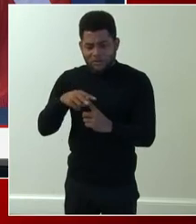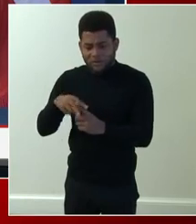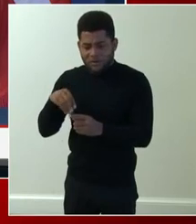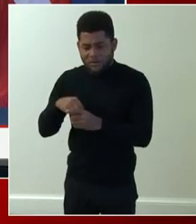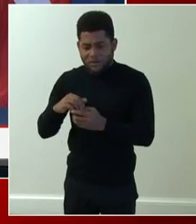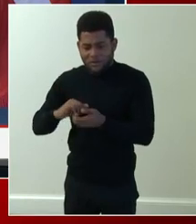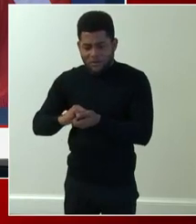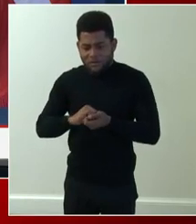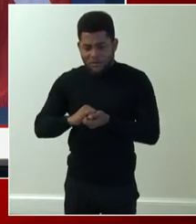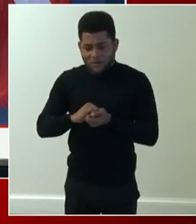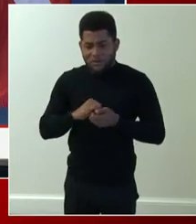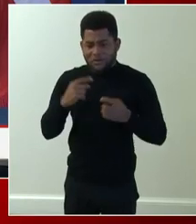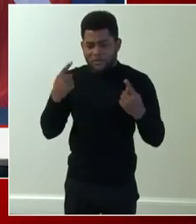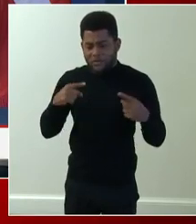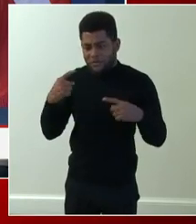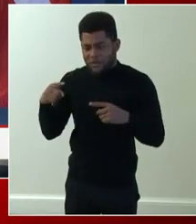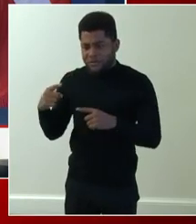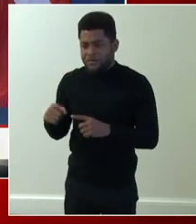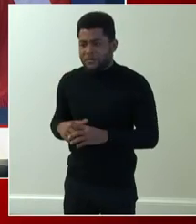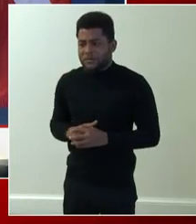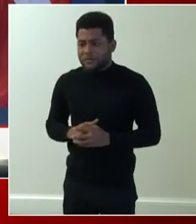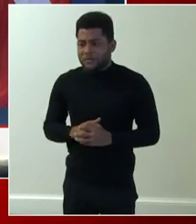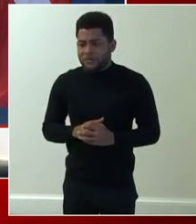bargaining agreements.